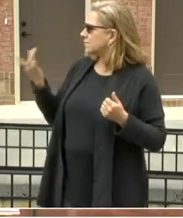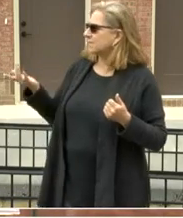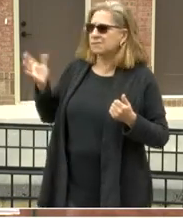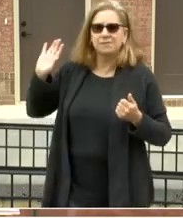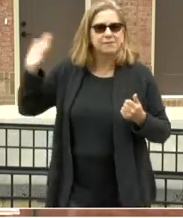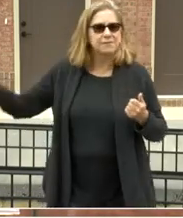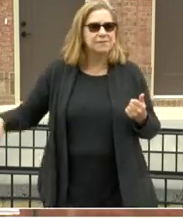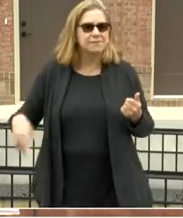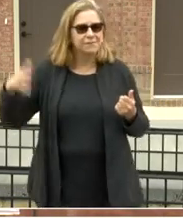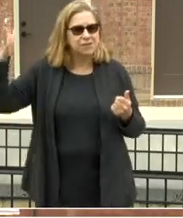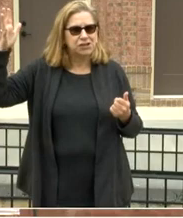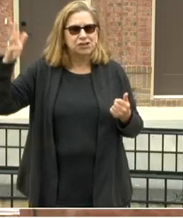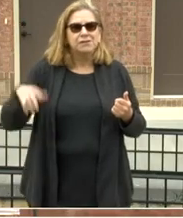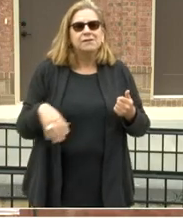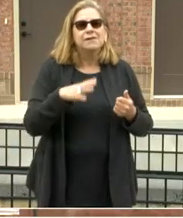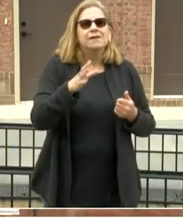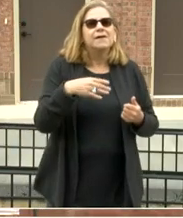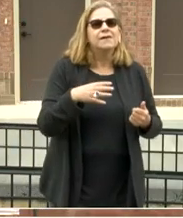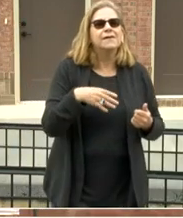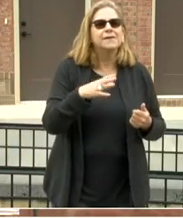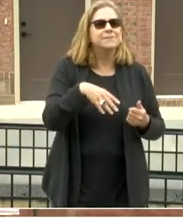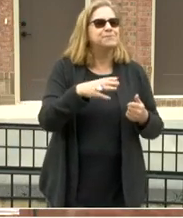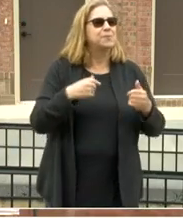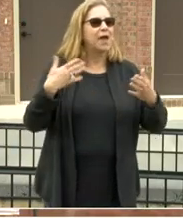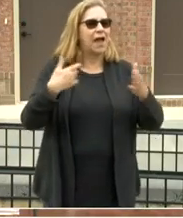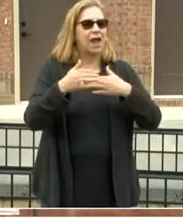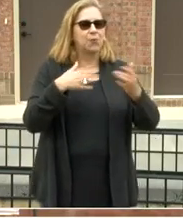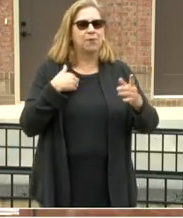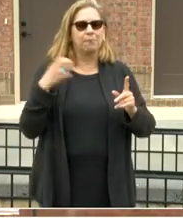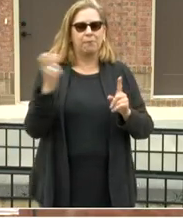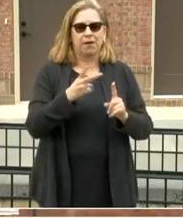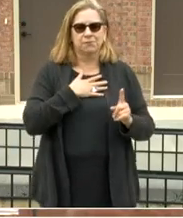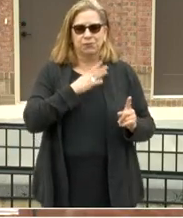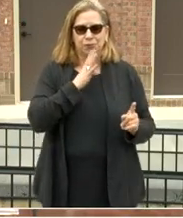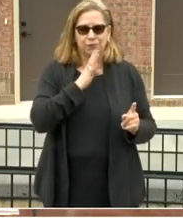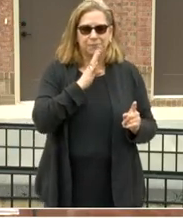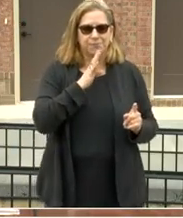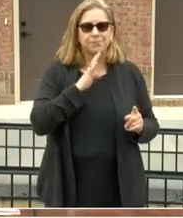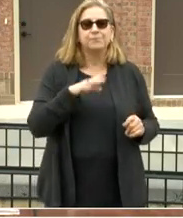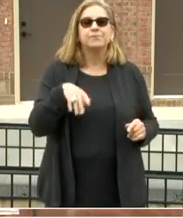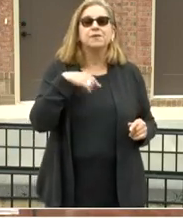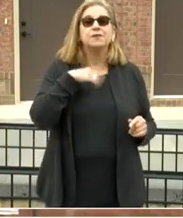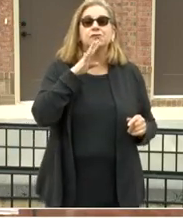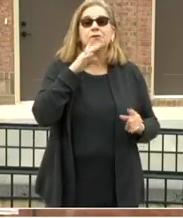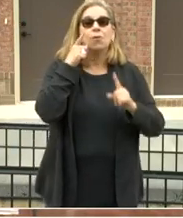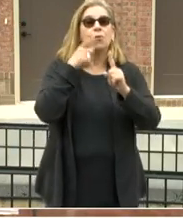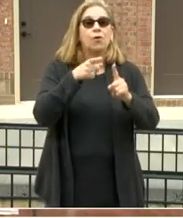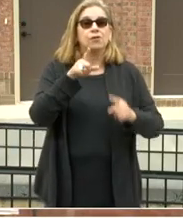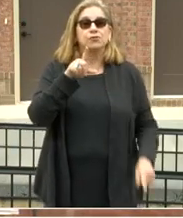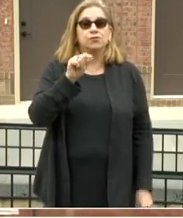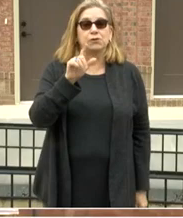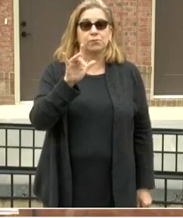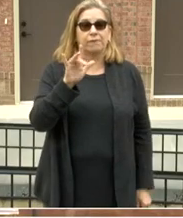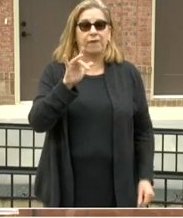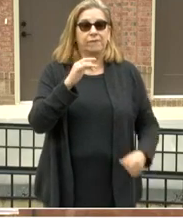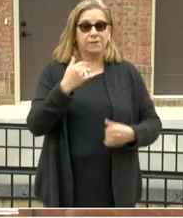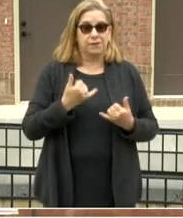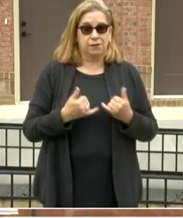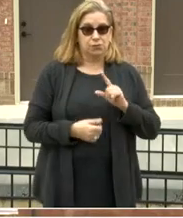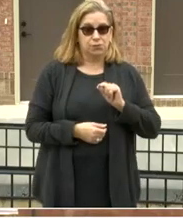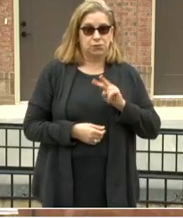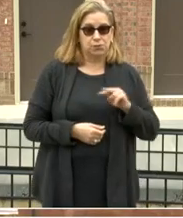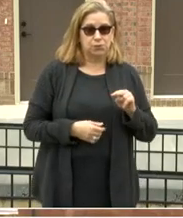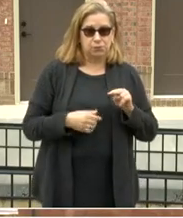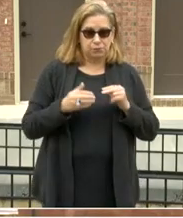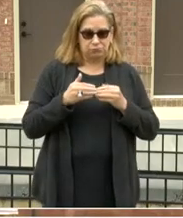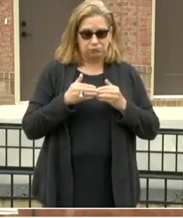36,000 by 2025, right? And so far, we are about 60% of the way there. Which is really